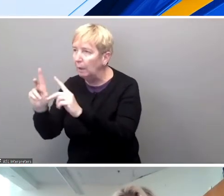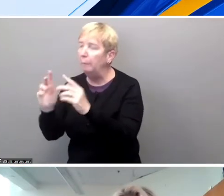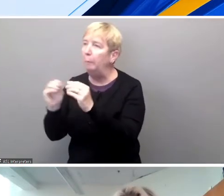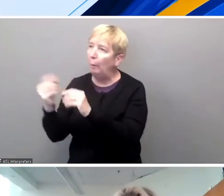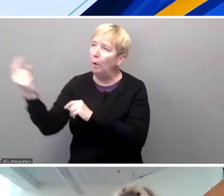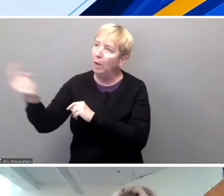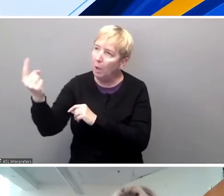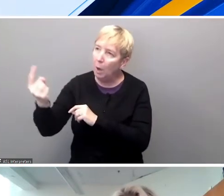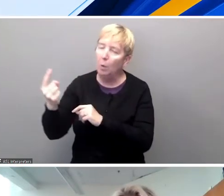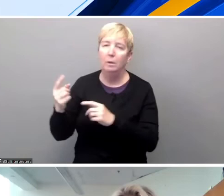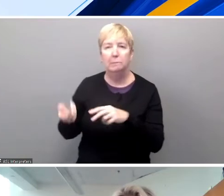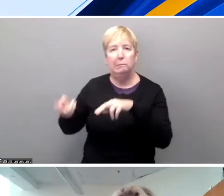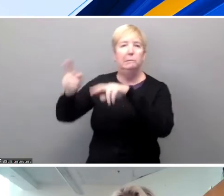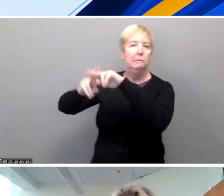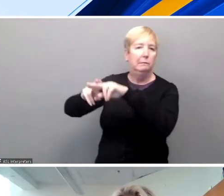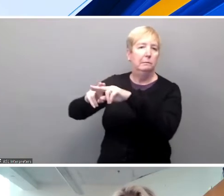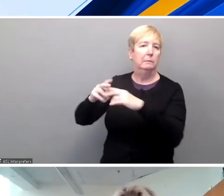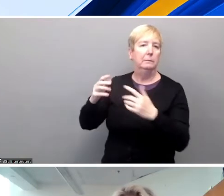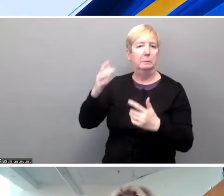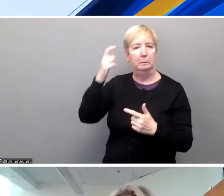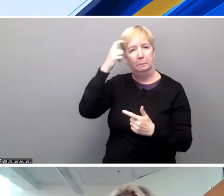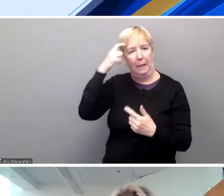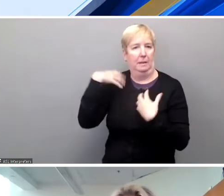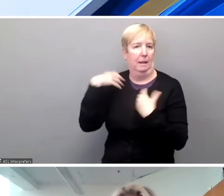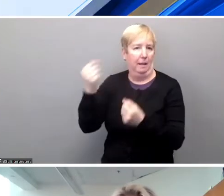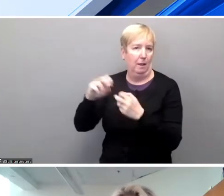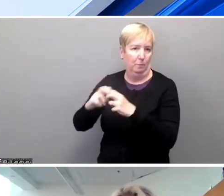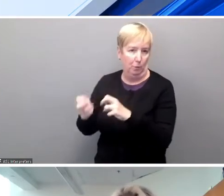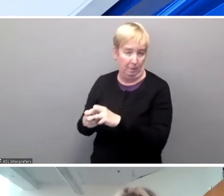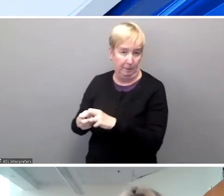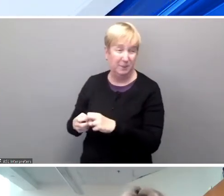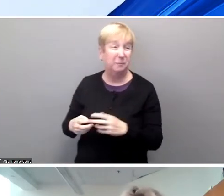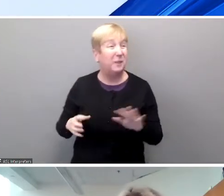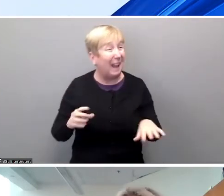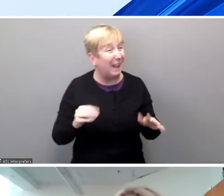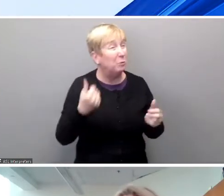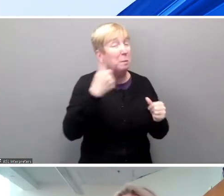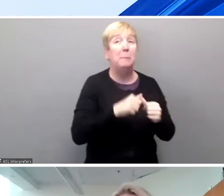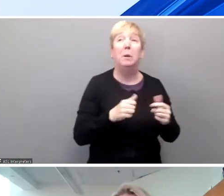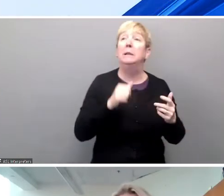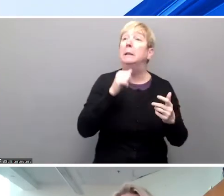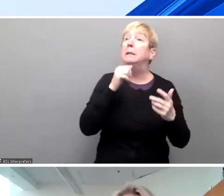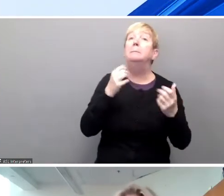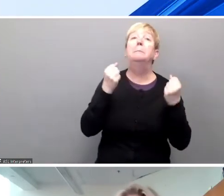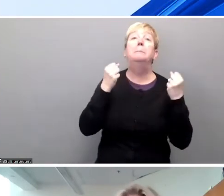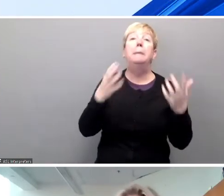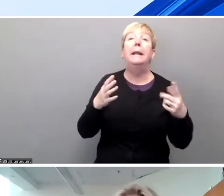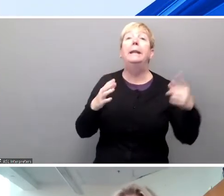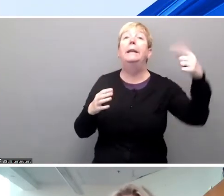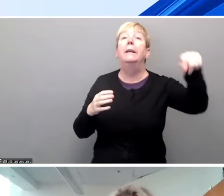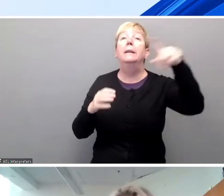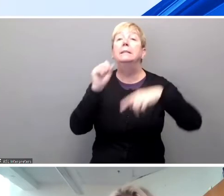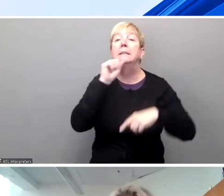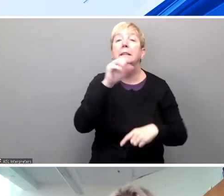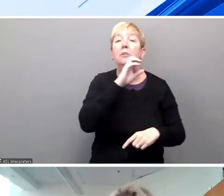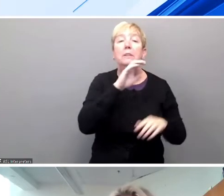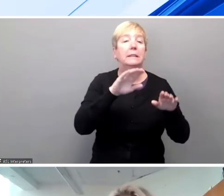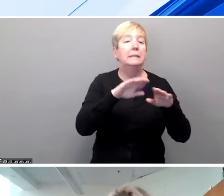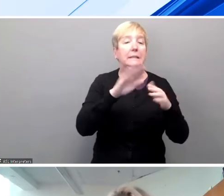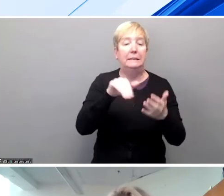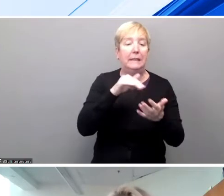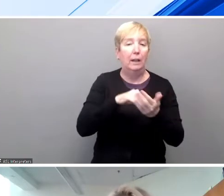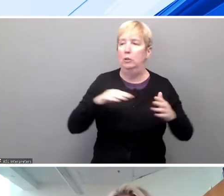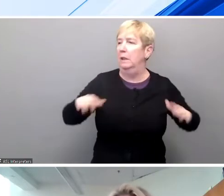senior centers open, which is where a lot of our seniors got socialization, but we do still provide